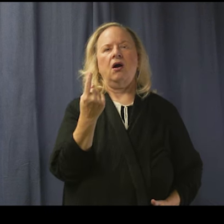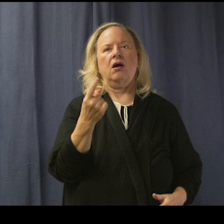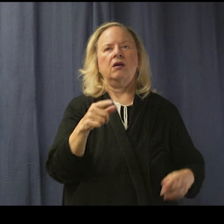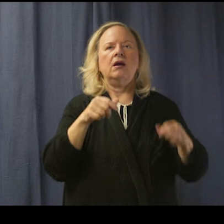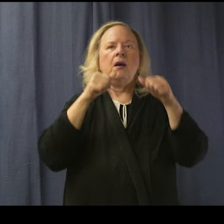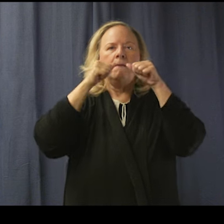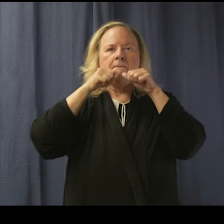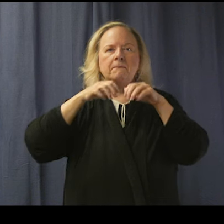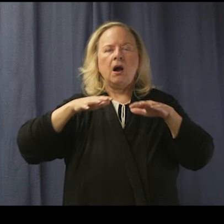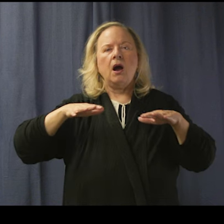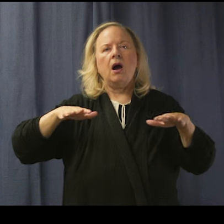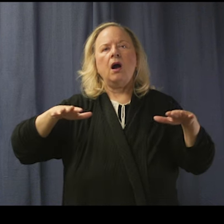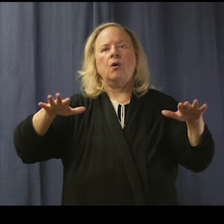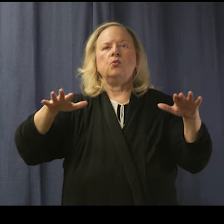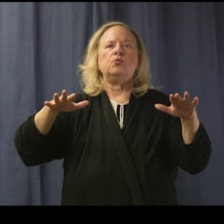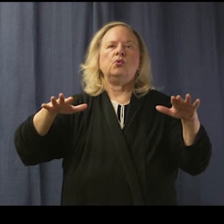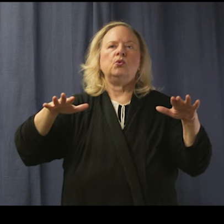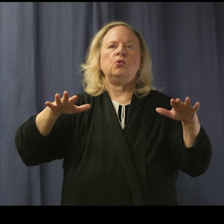Echad